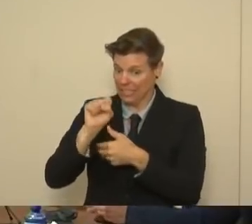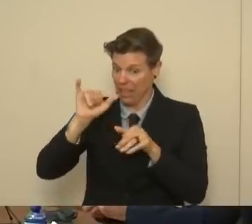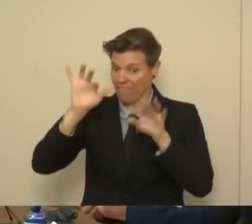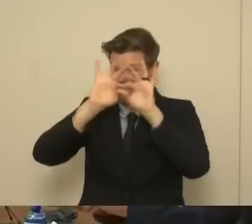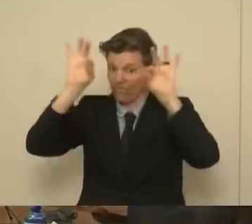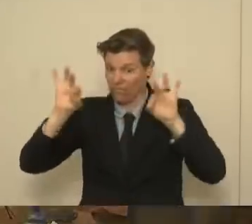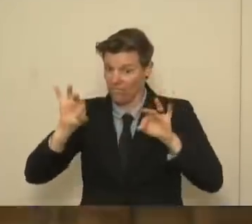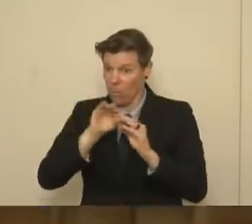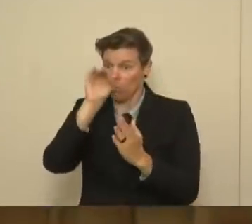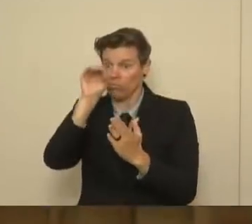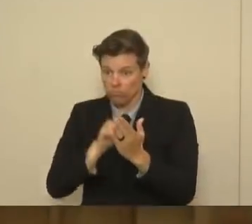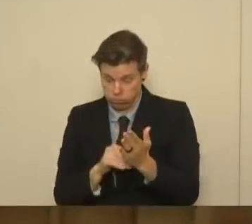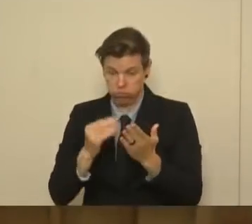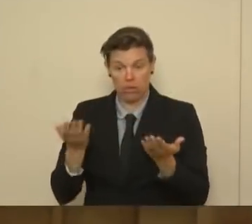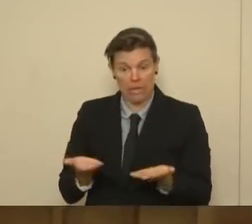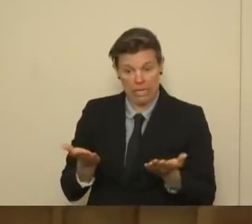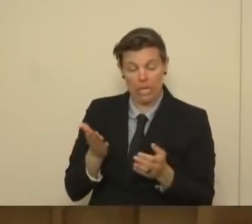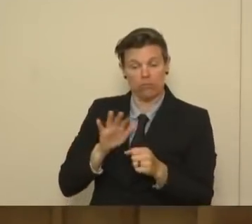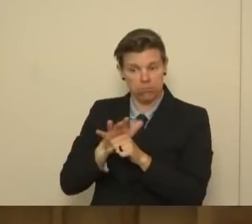to